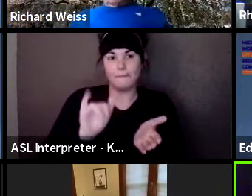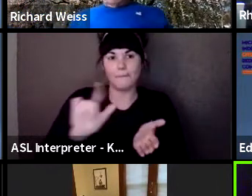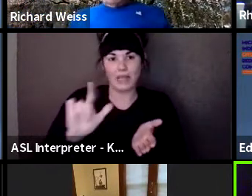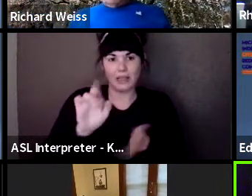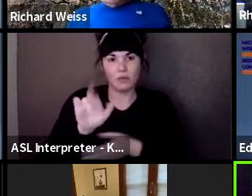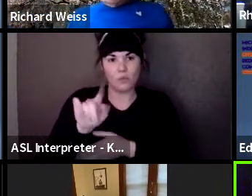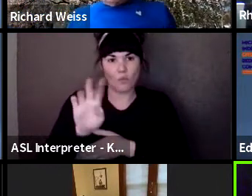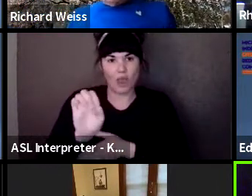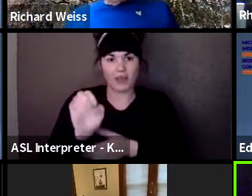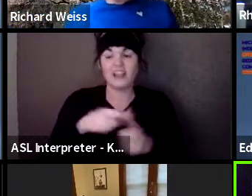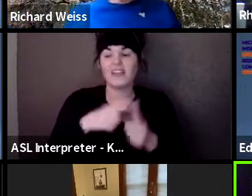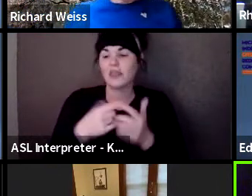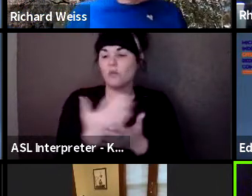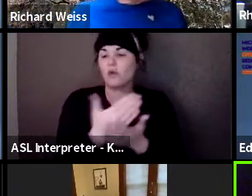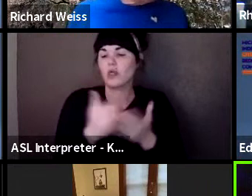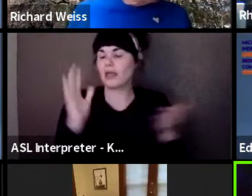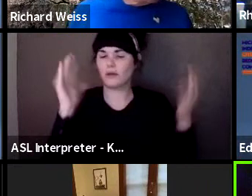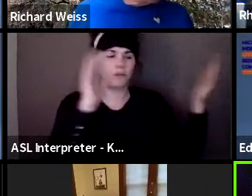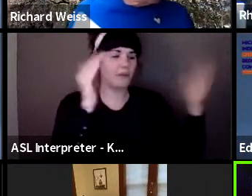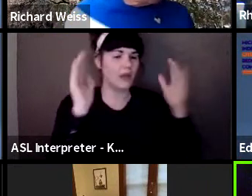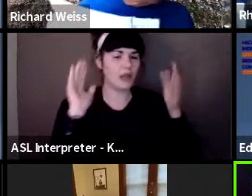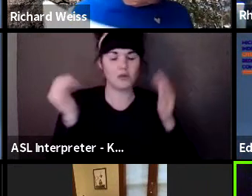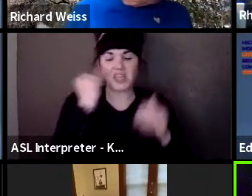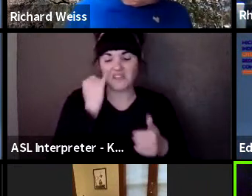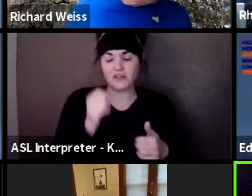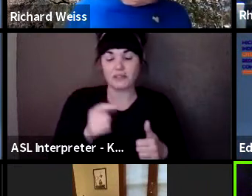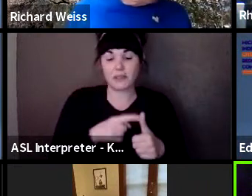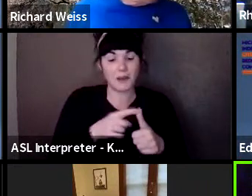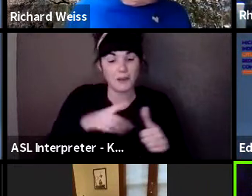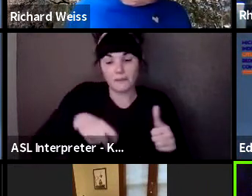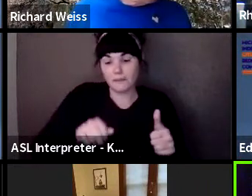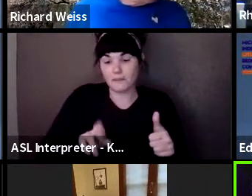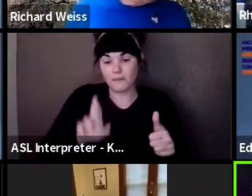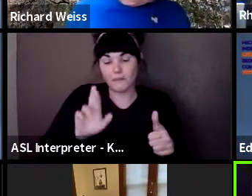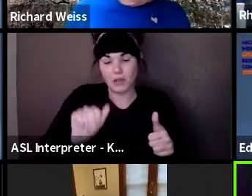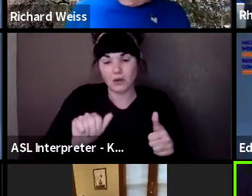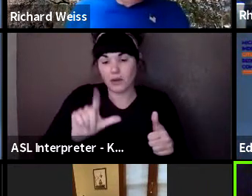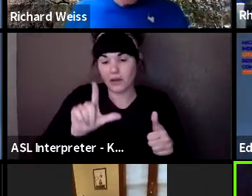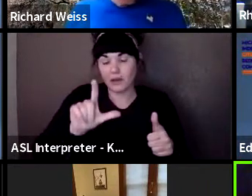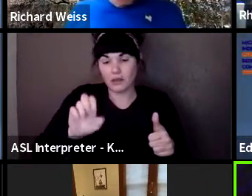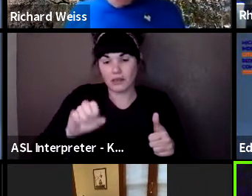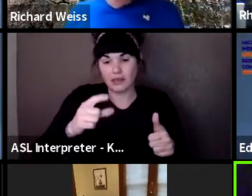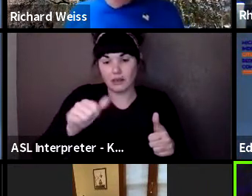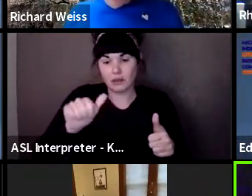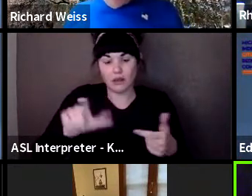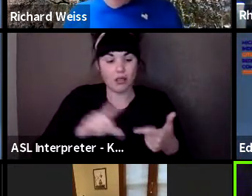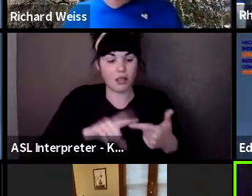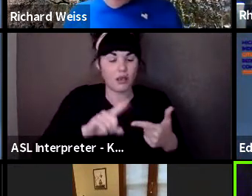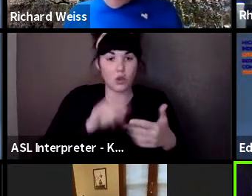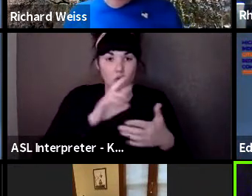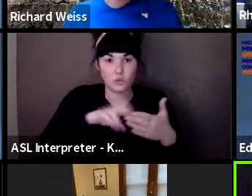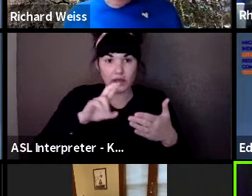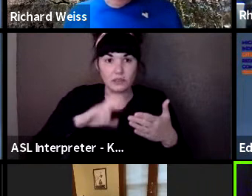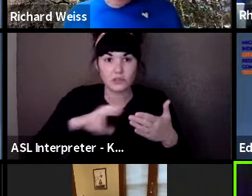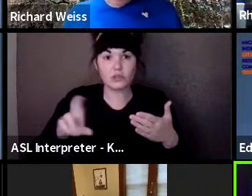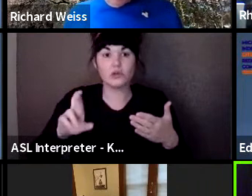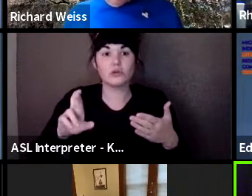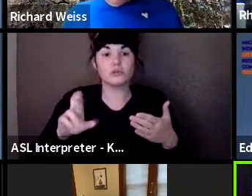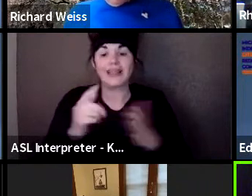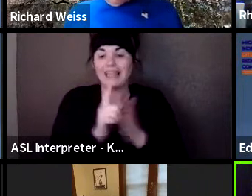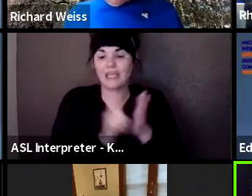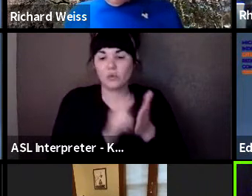whether it would be a paralegal. There's legal research analysts that I'm familiar